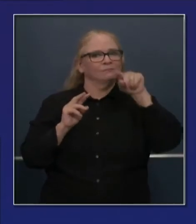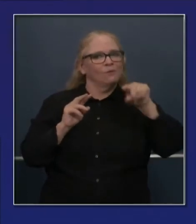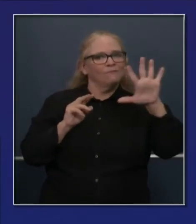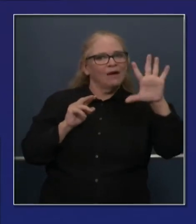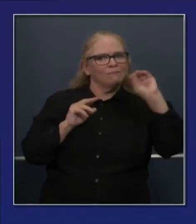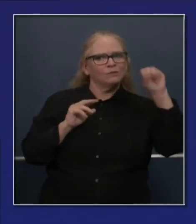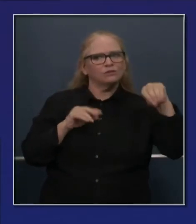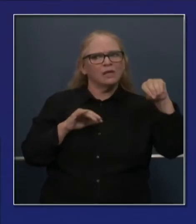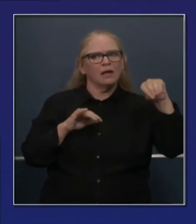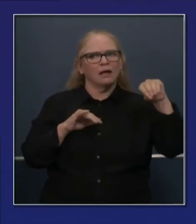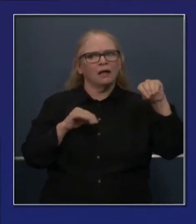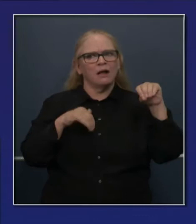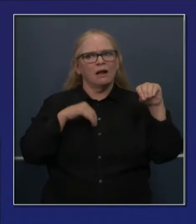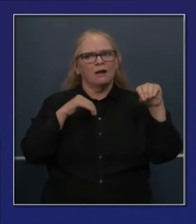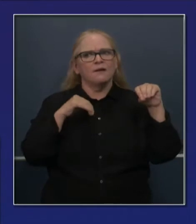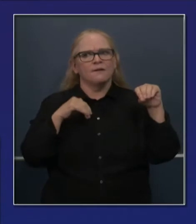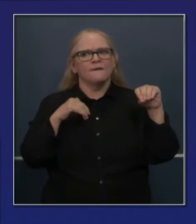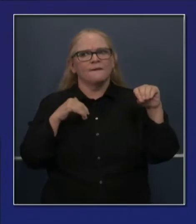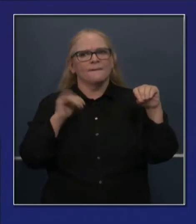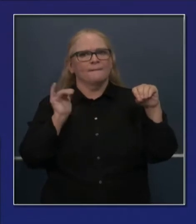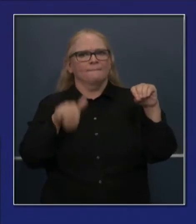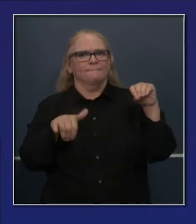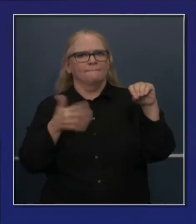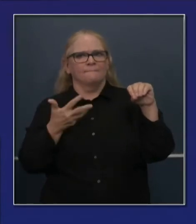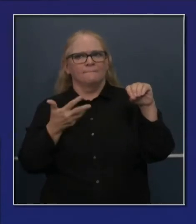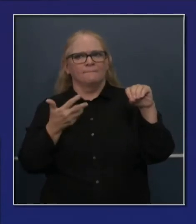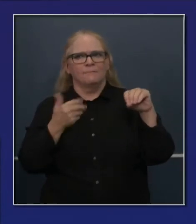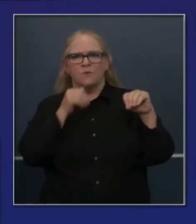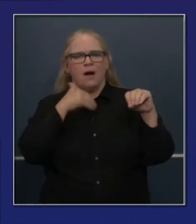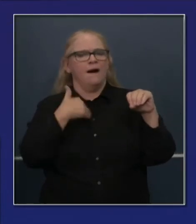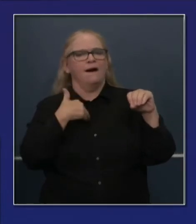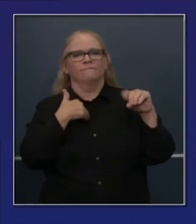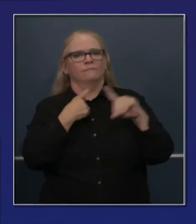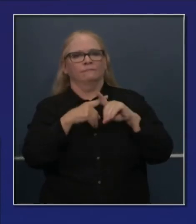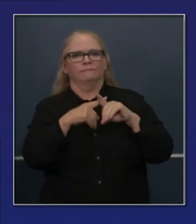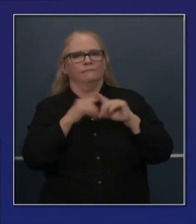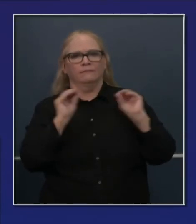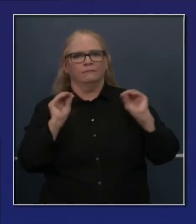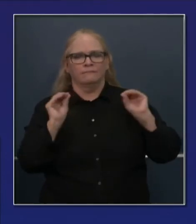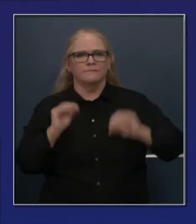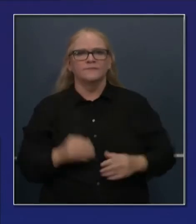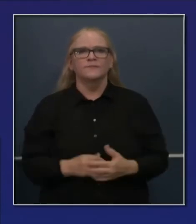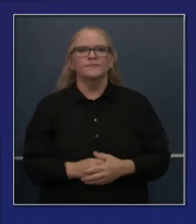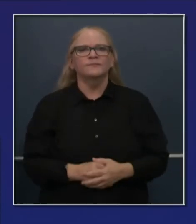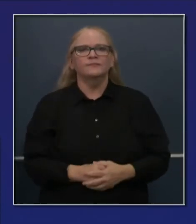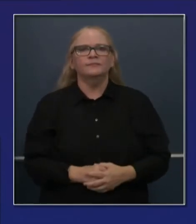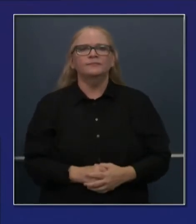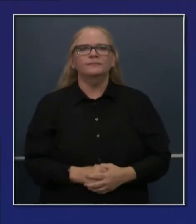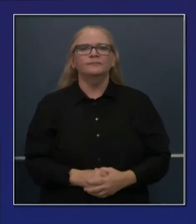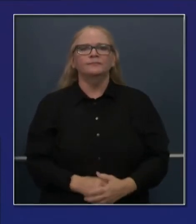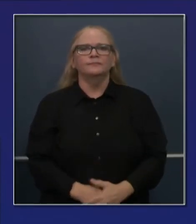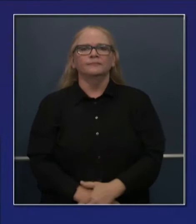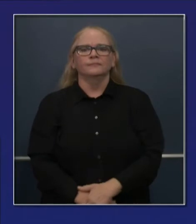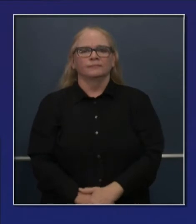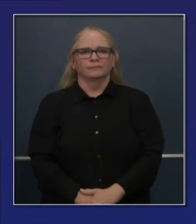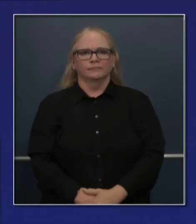6.5%. Accordingly, we've suggested this in the past and we've asserted it, but the positivity